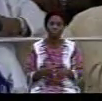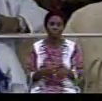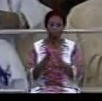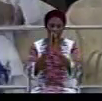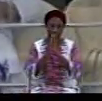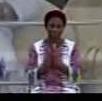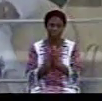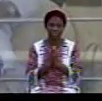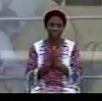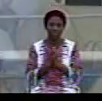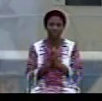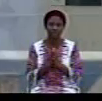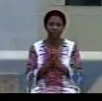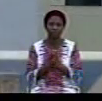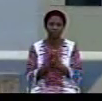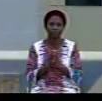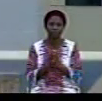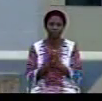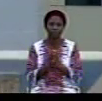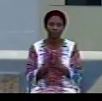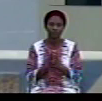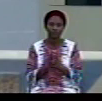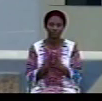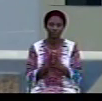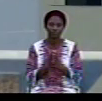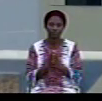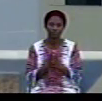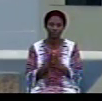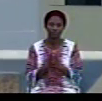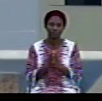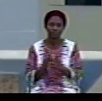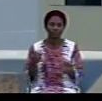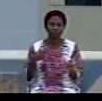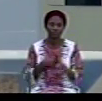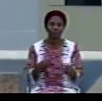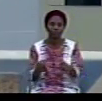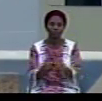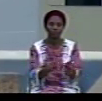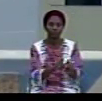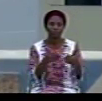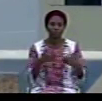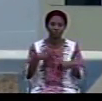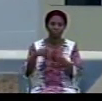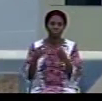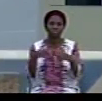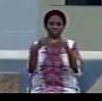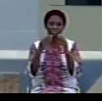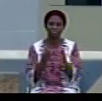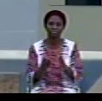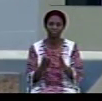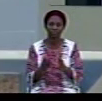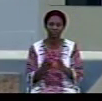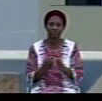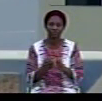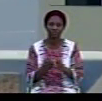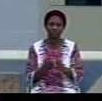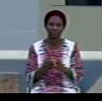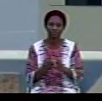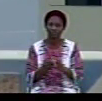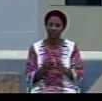Amen. You ought to have in the house evangelist Dr.